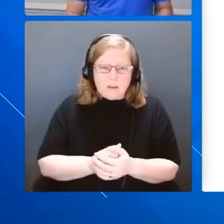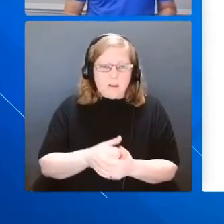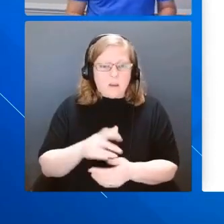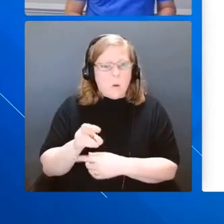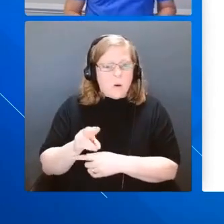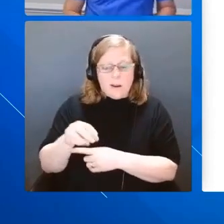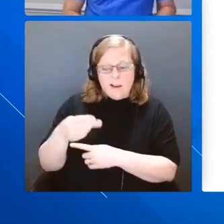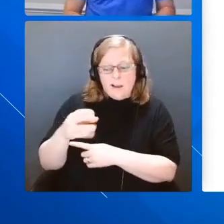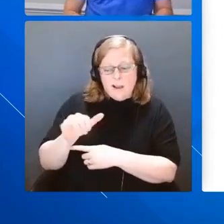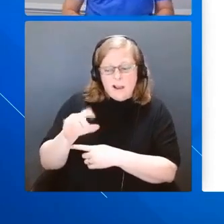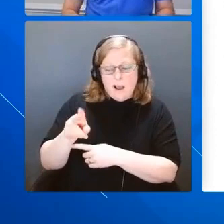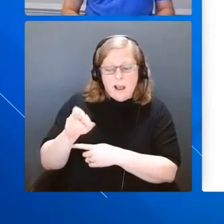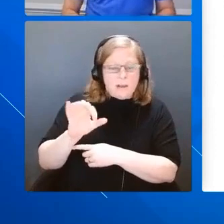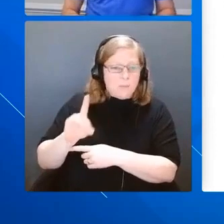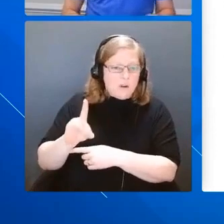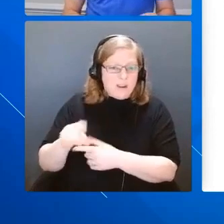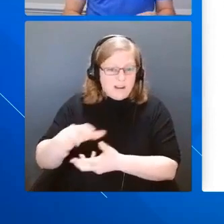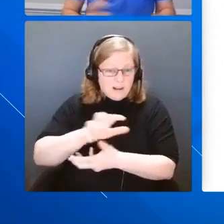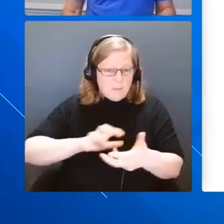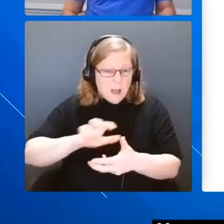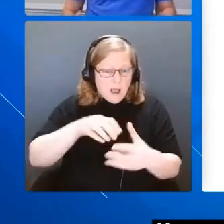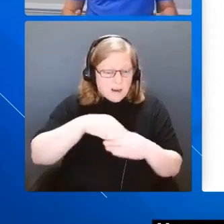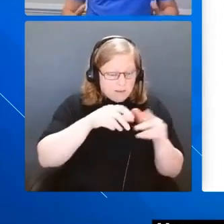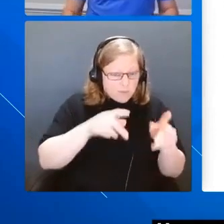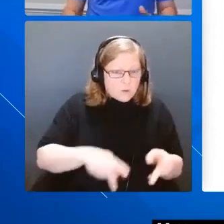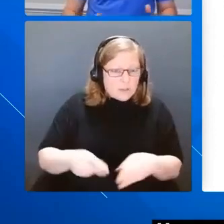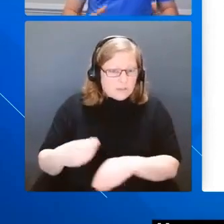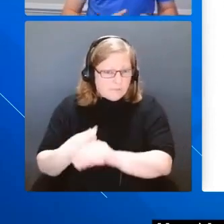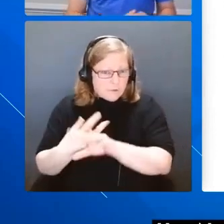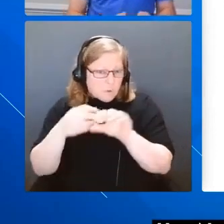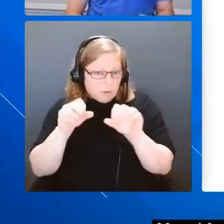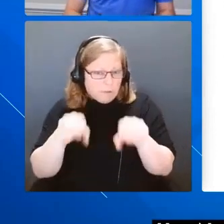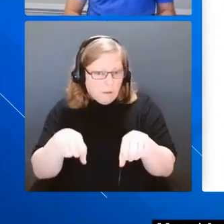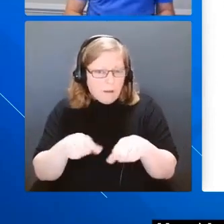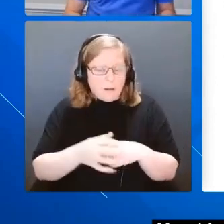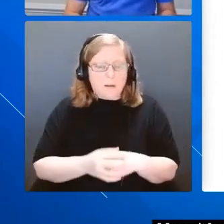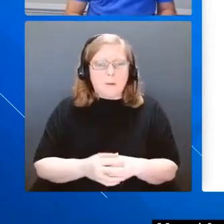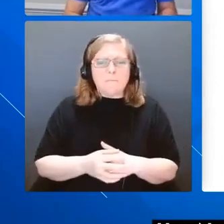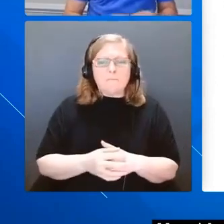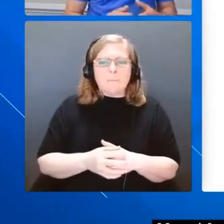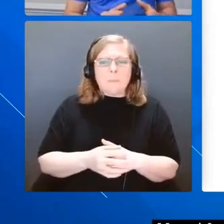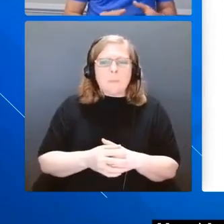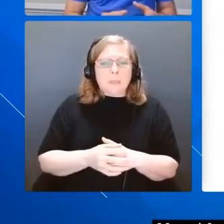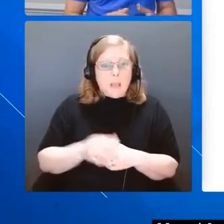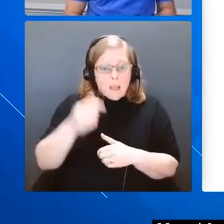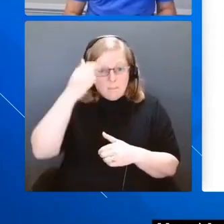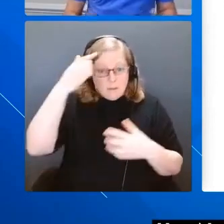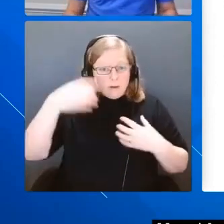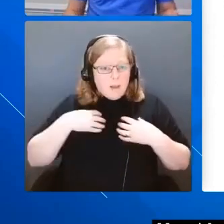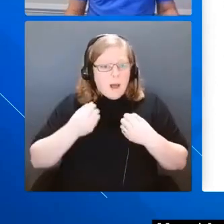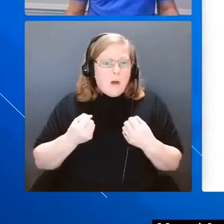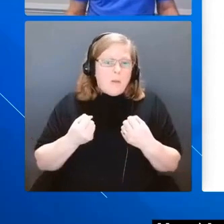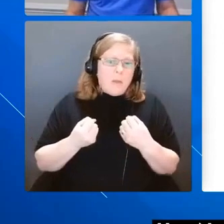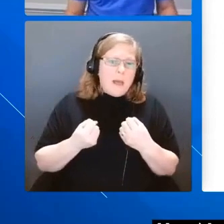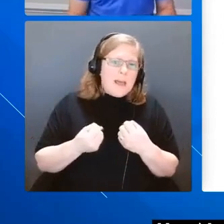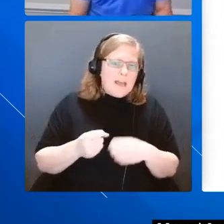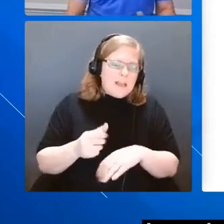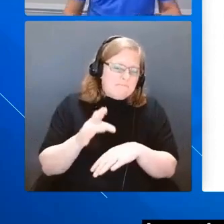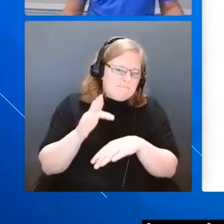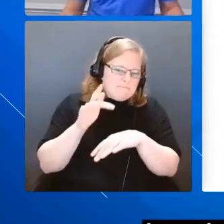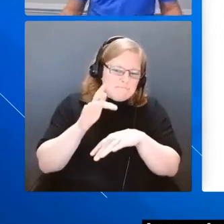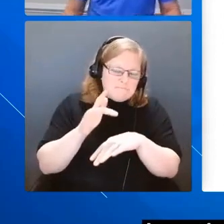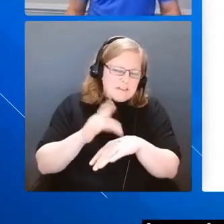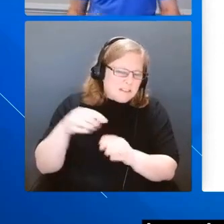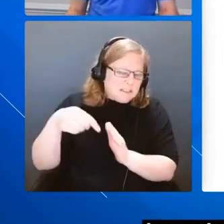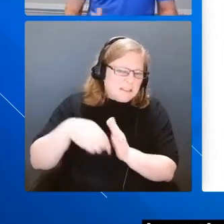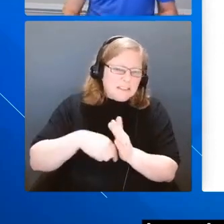of both worlds. Now I know mental health, I didn't cover a whole lot. Honestly, it's a pretty new area, so